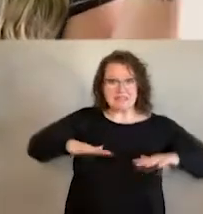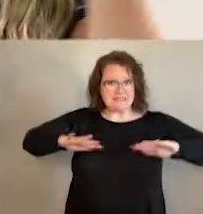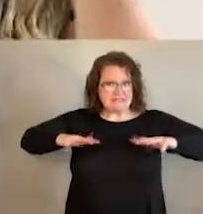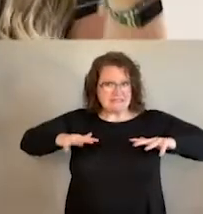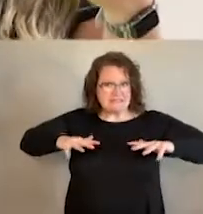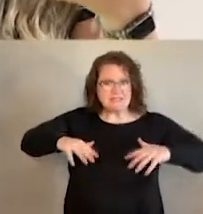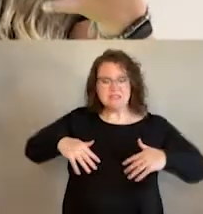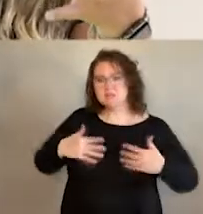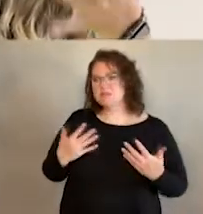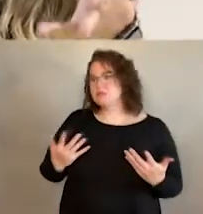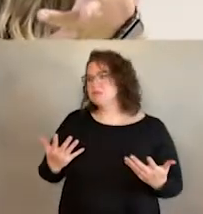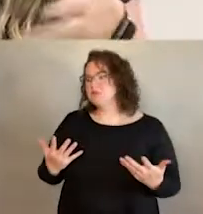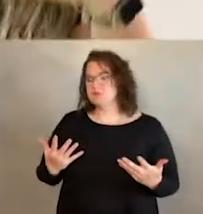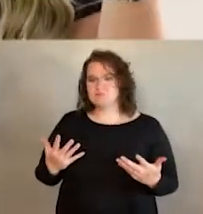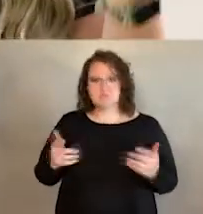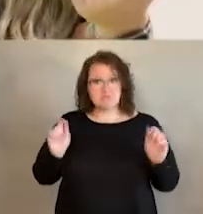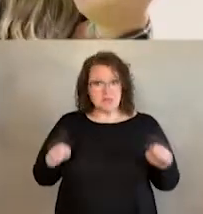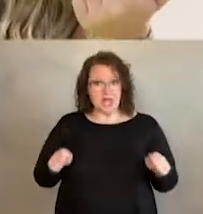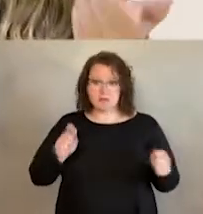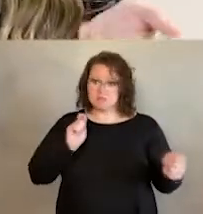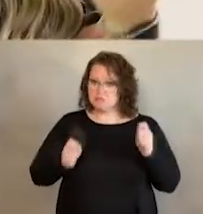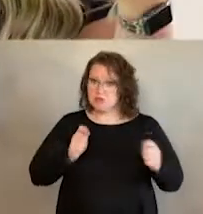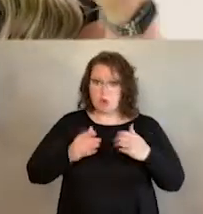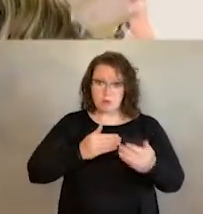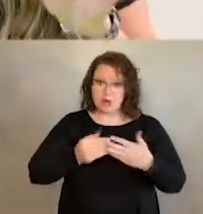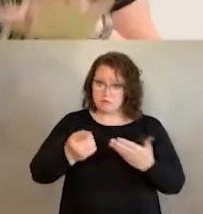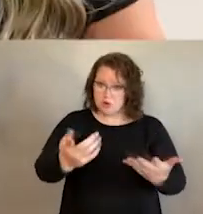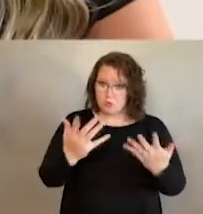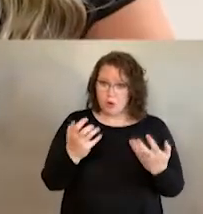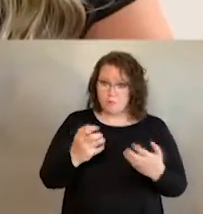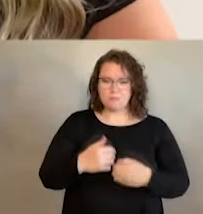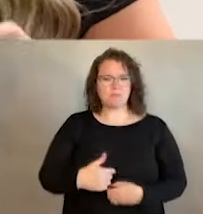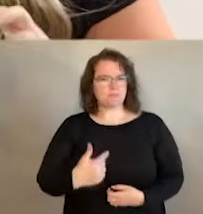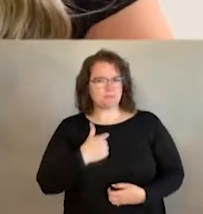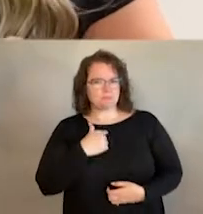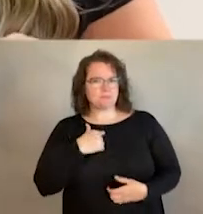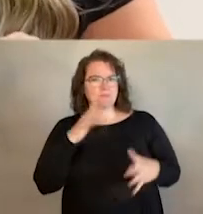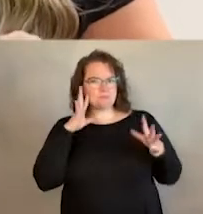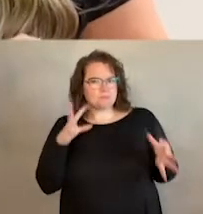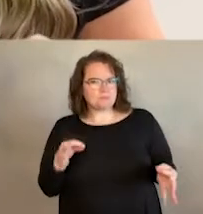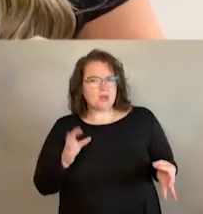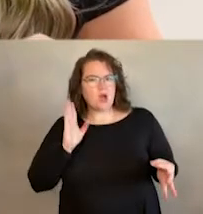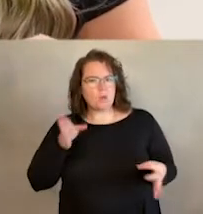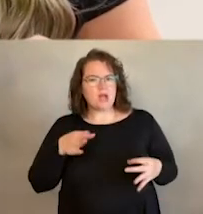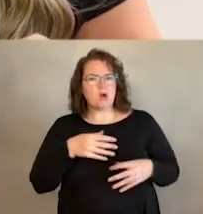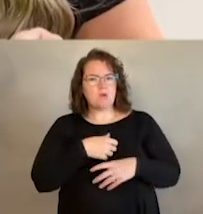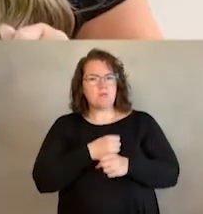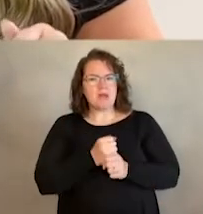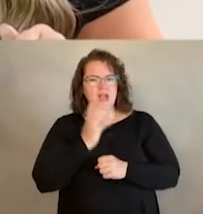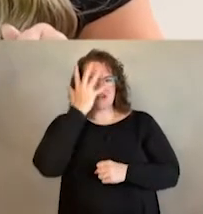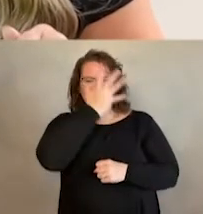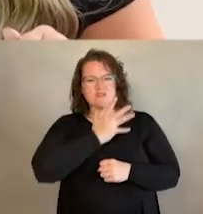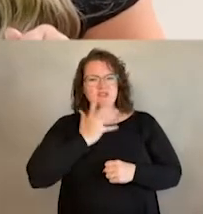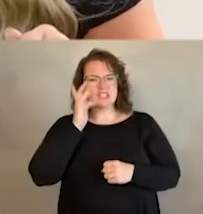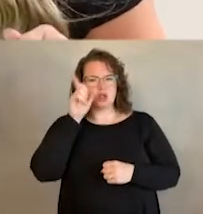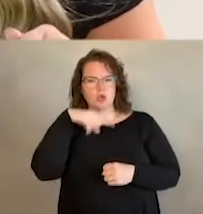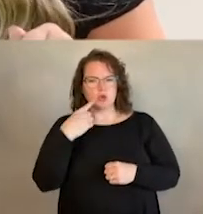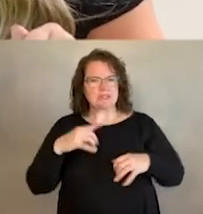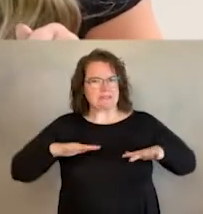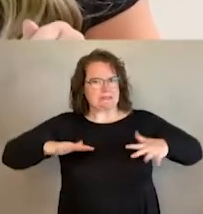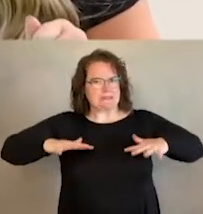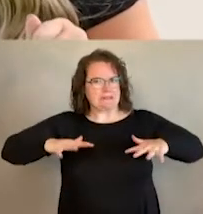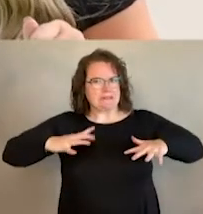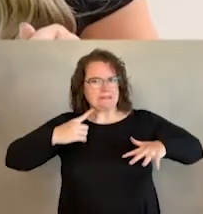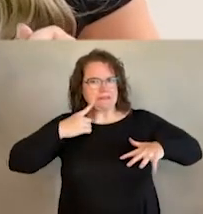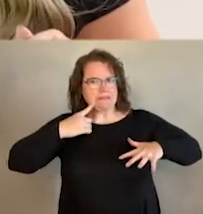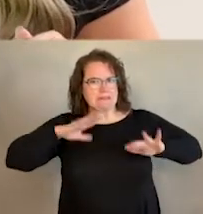like all the different feelings she felt throughout the book, you can change it up. So I'm gonna make her look a little